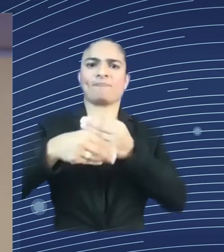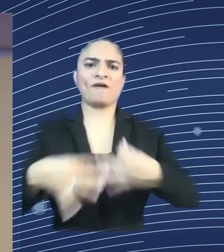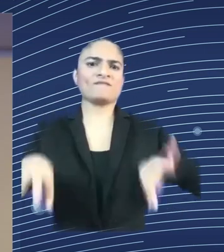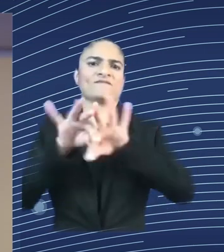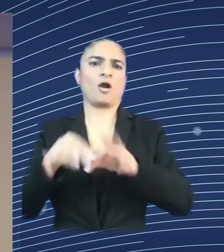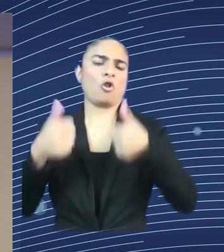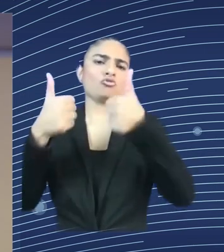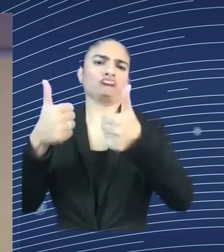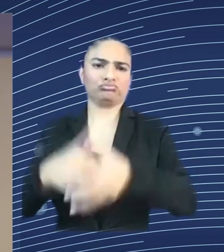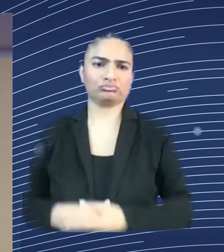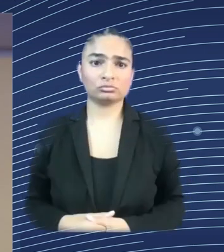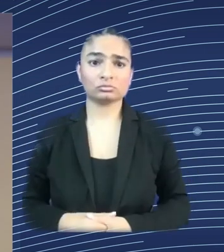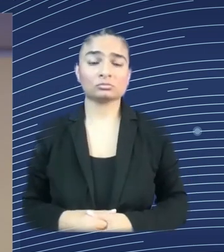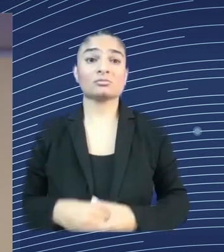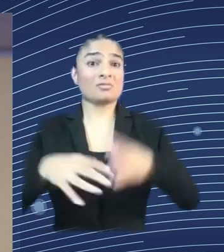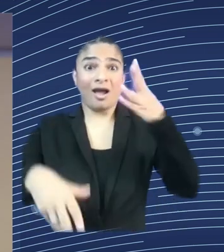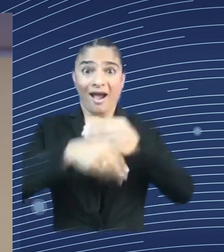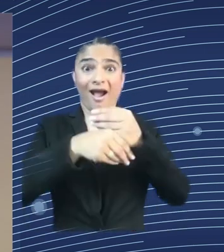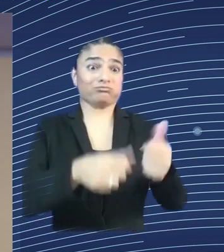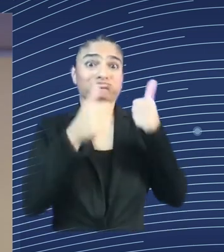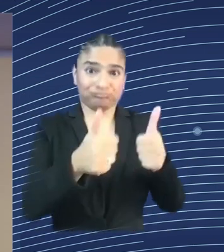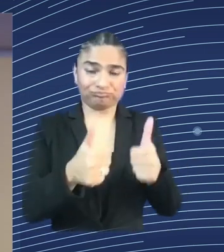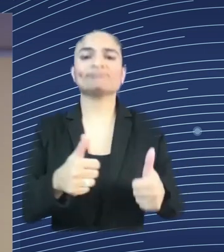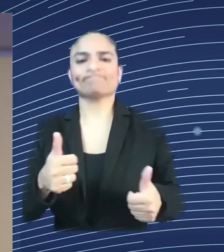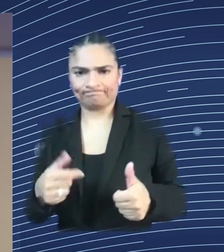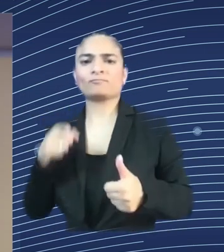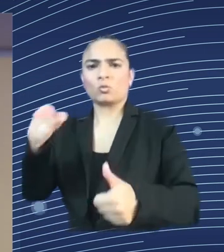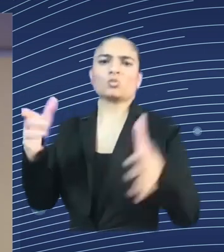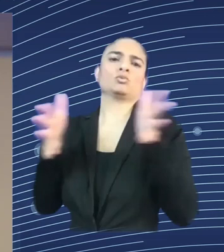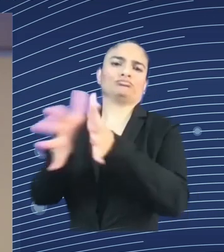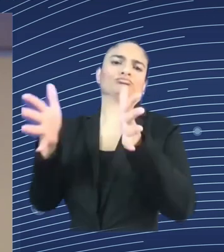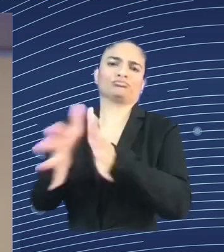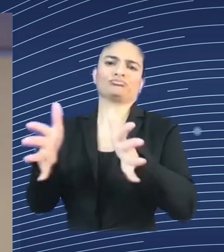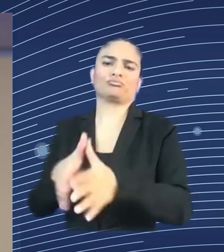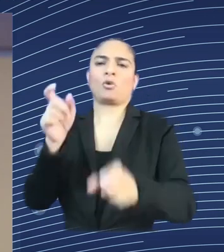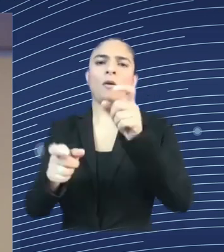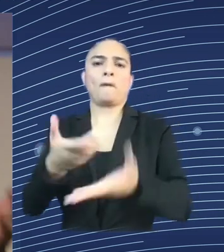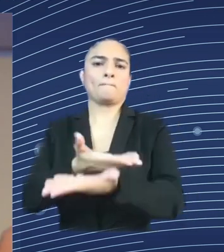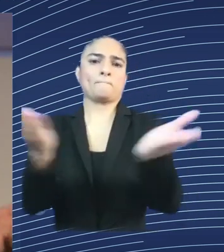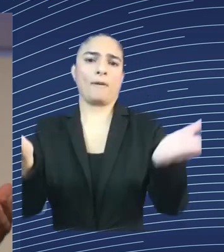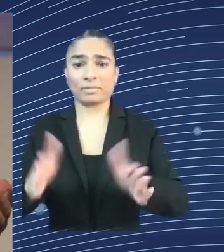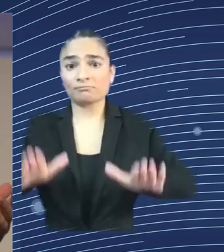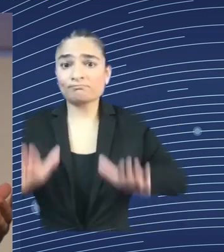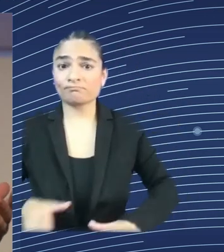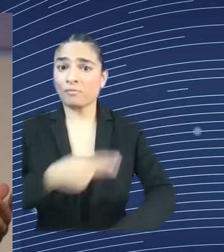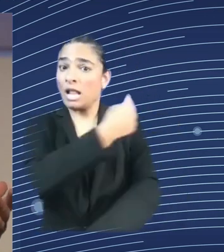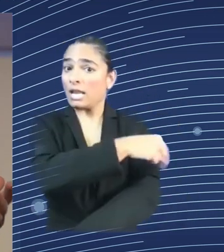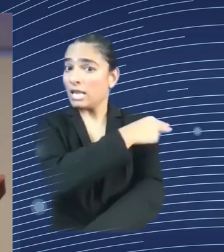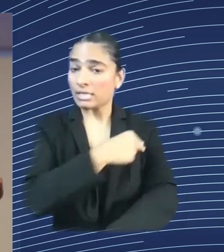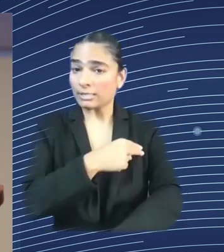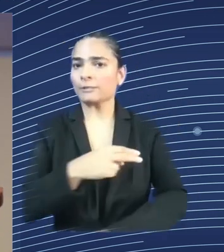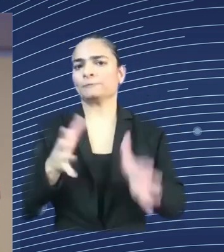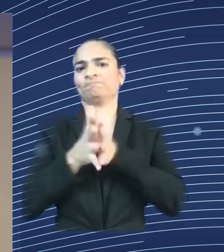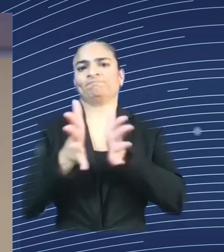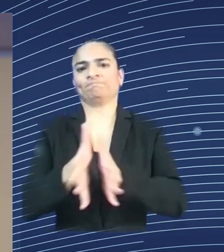may, there are always legislation burdens also. Exchange information with the police side, it's not